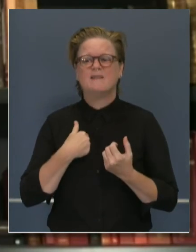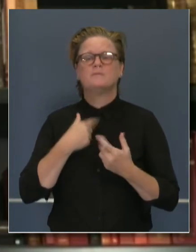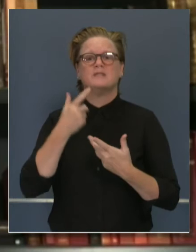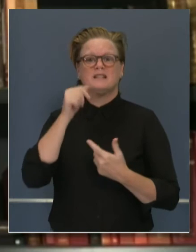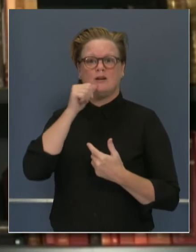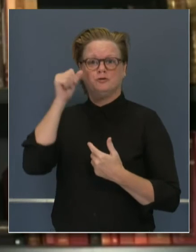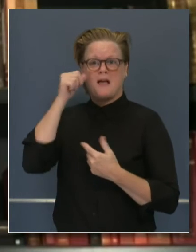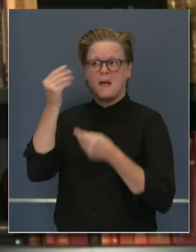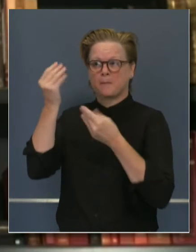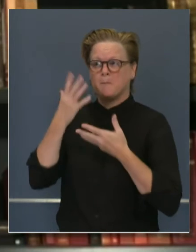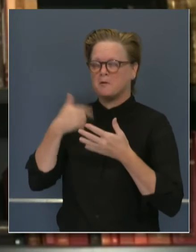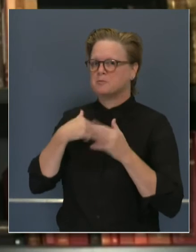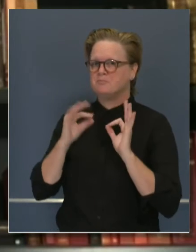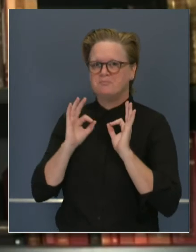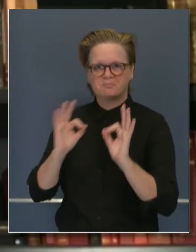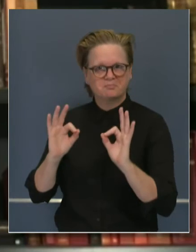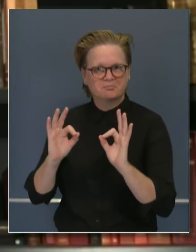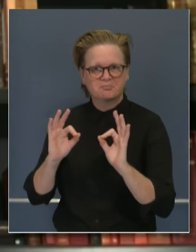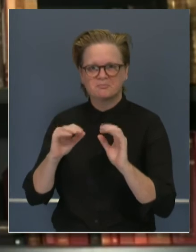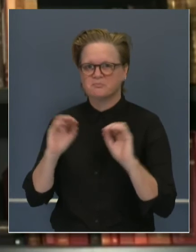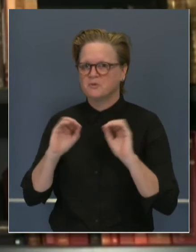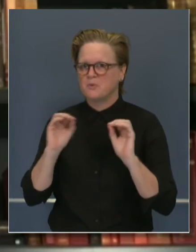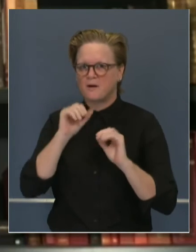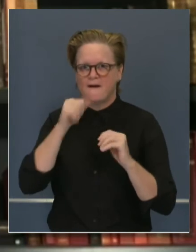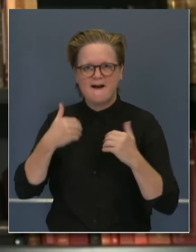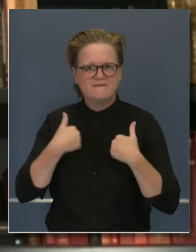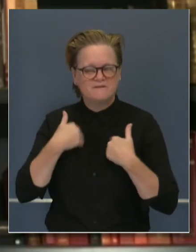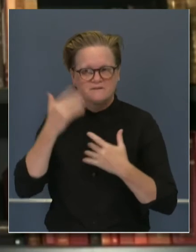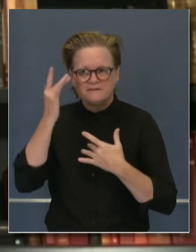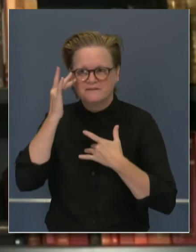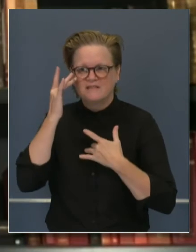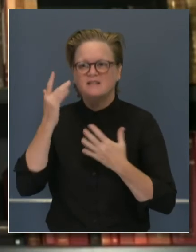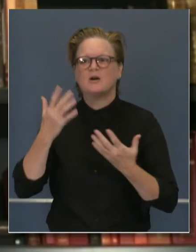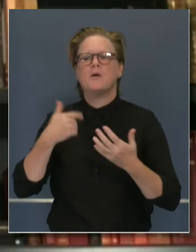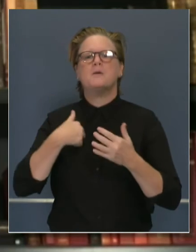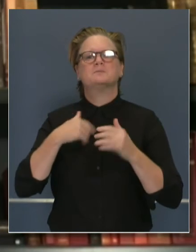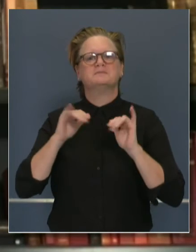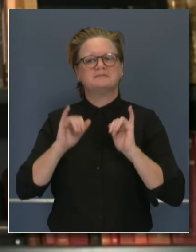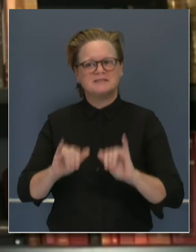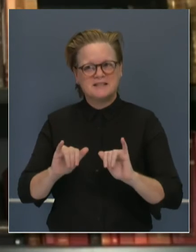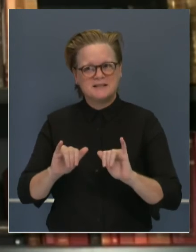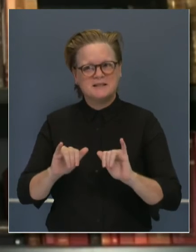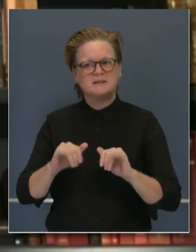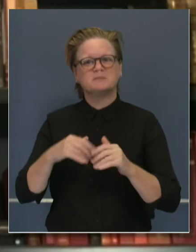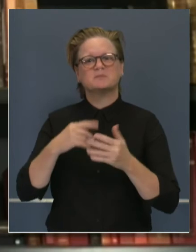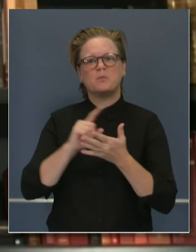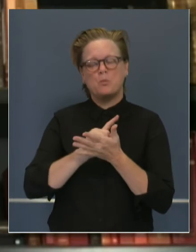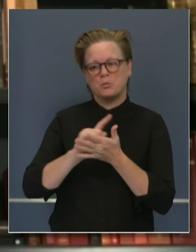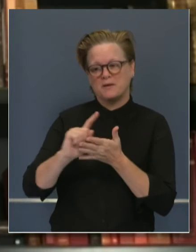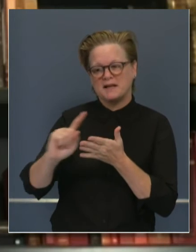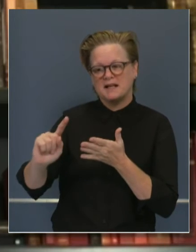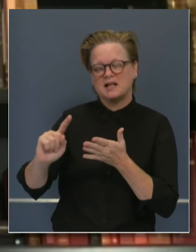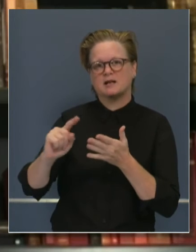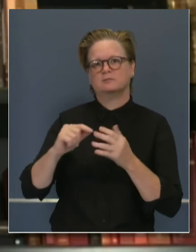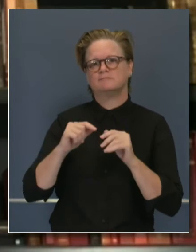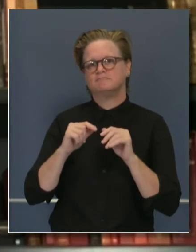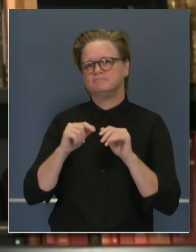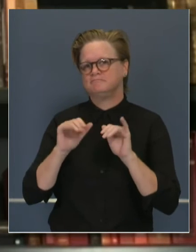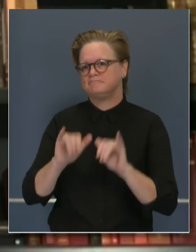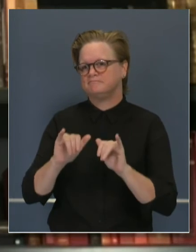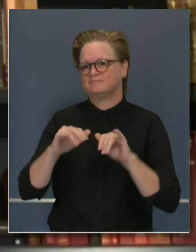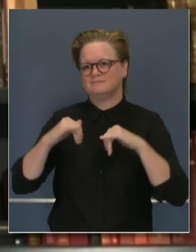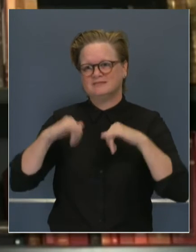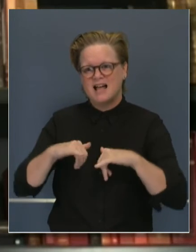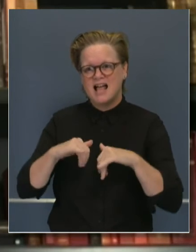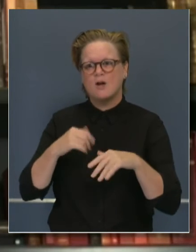no expectation that I'll test any differently in subsequent days as we apply by these quarantine protocols.